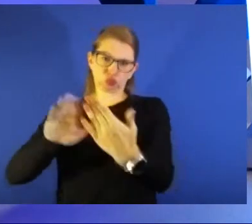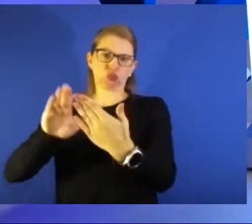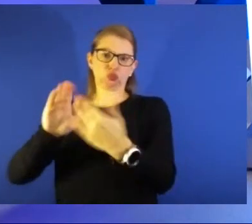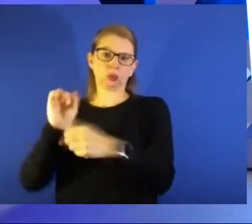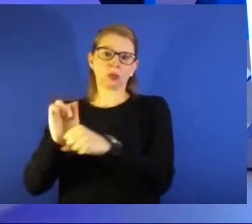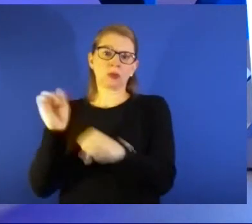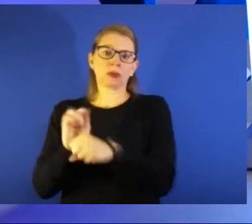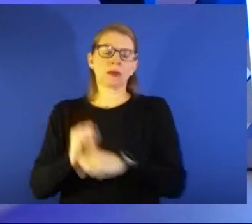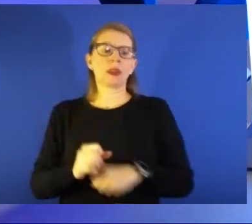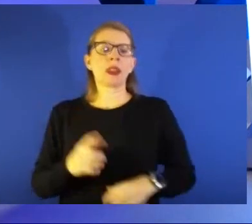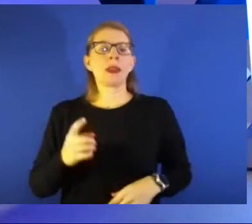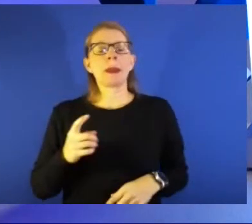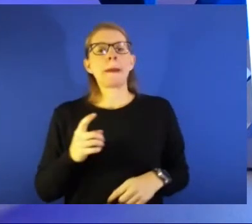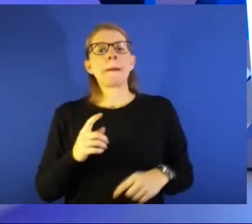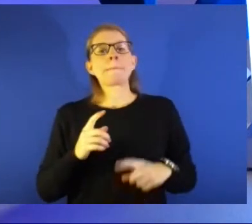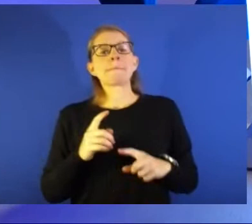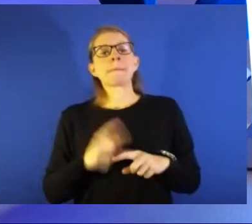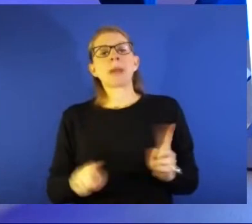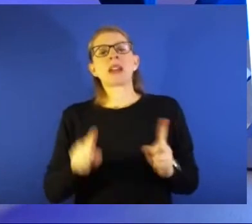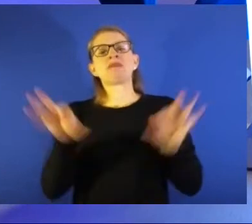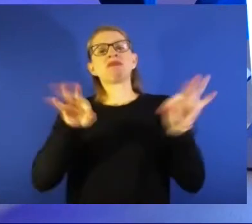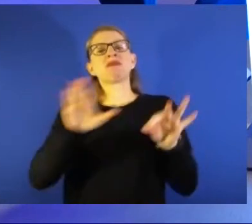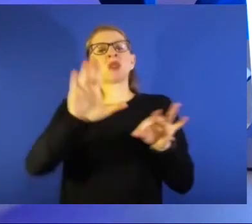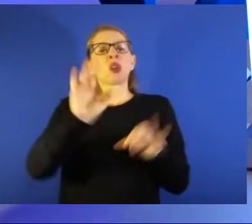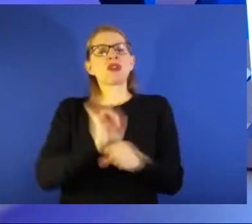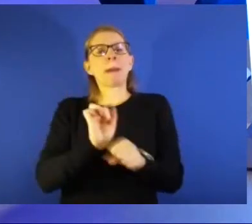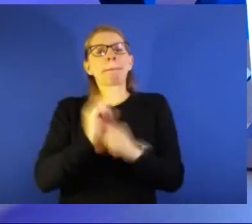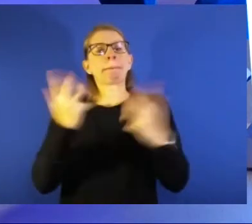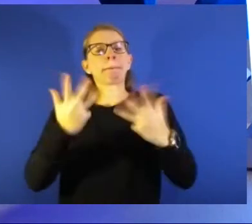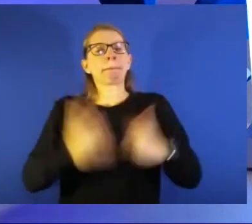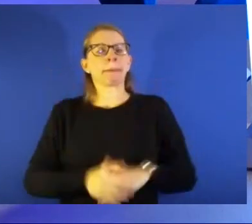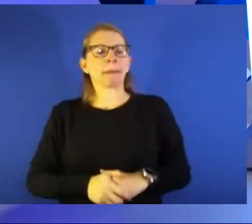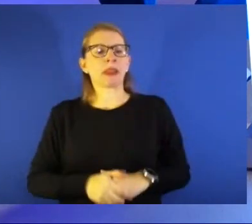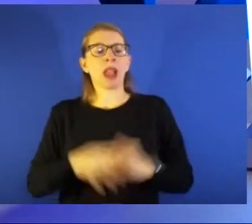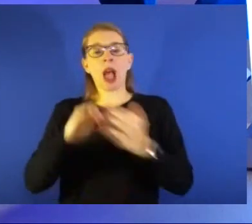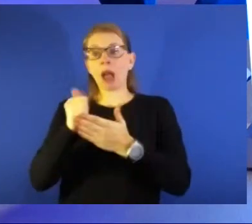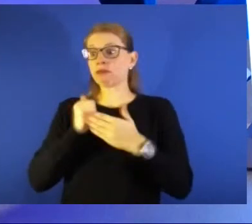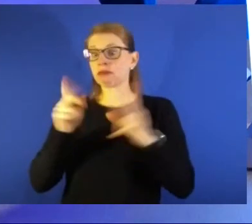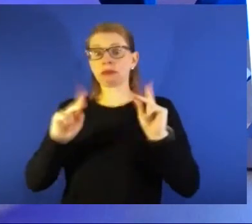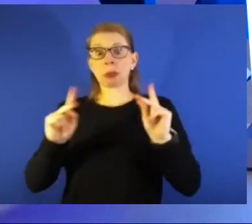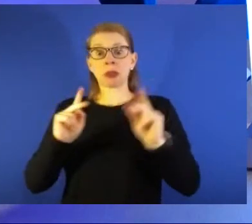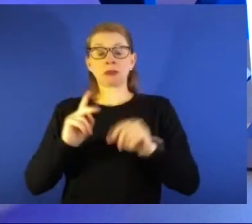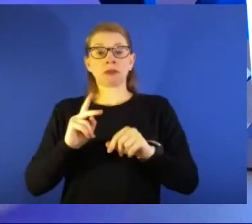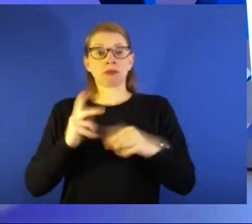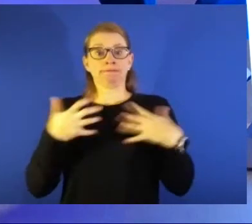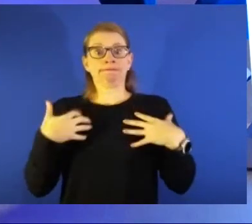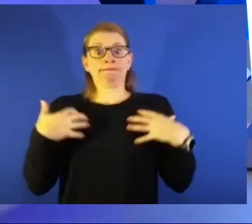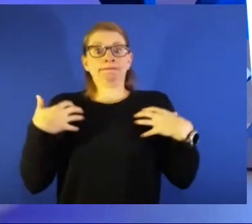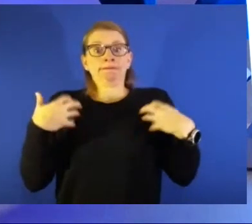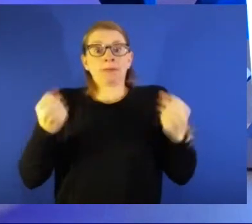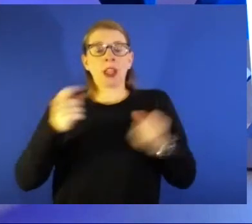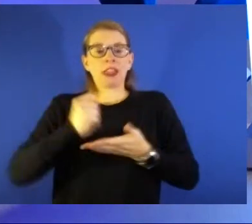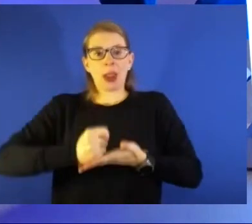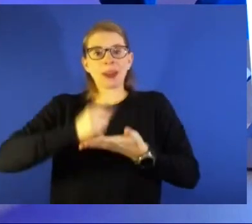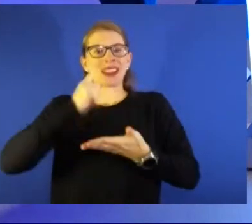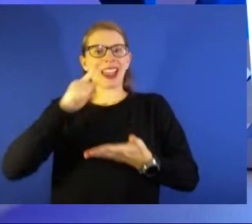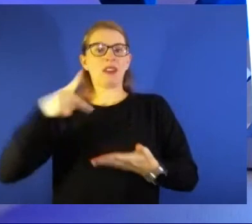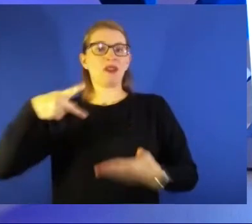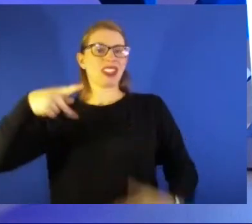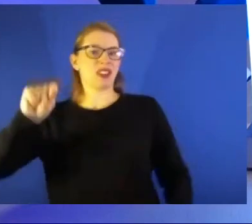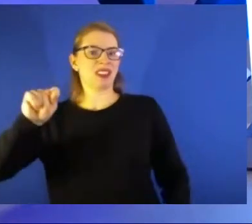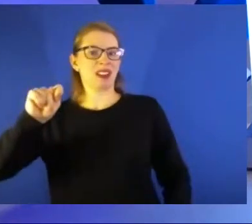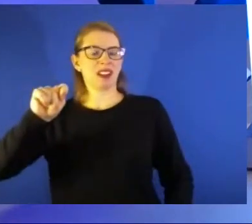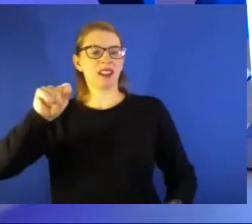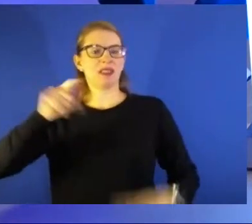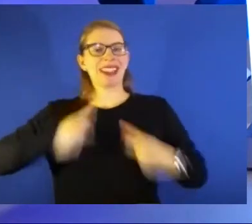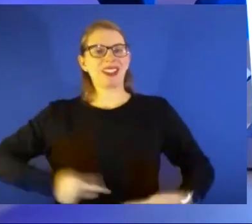what your job is to help people get better. Because I think when we think of therapists, we think of physical therapy. Now we have respiratory therapy, but